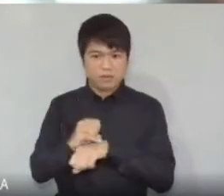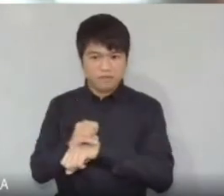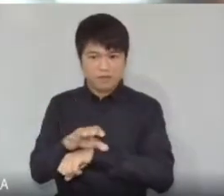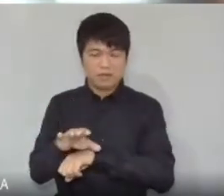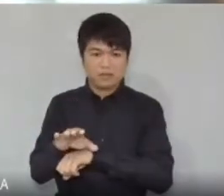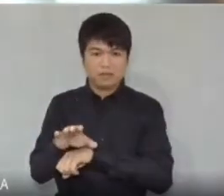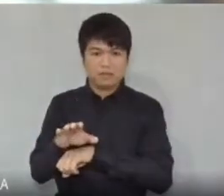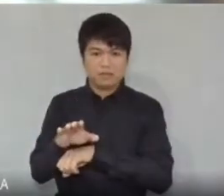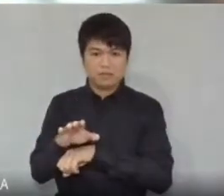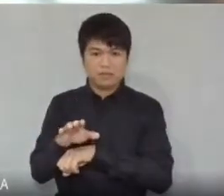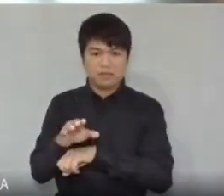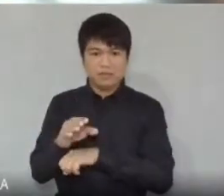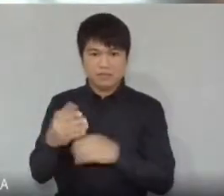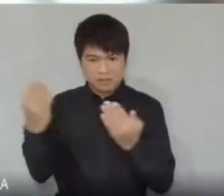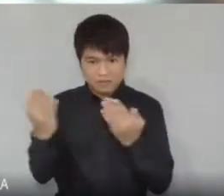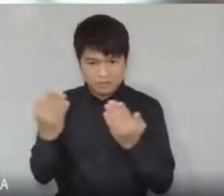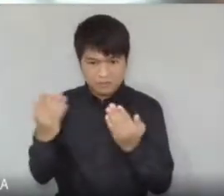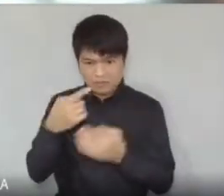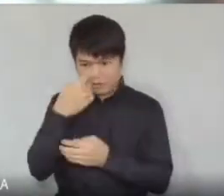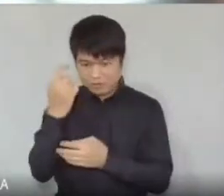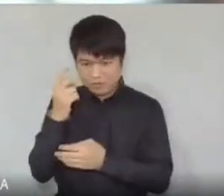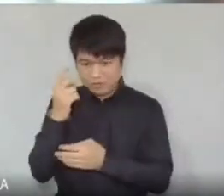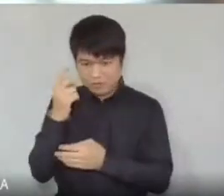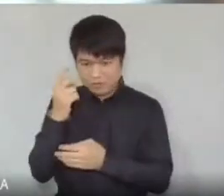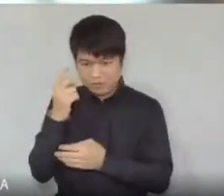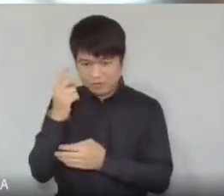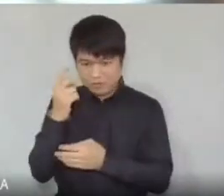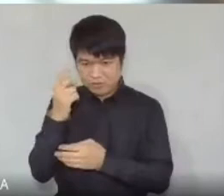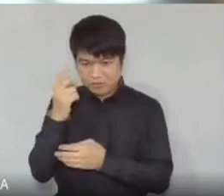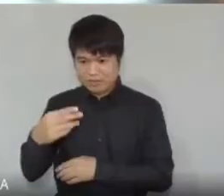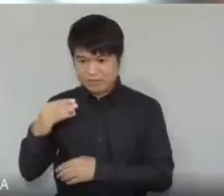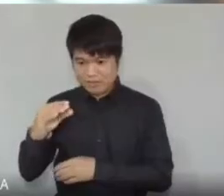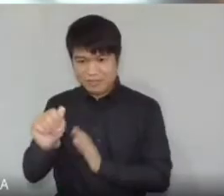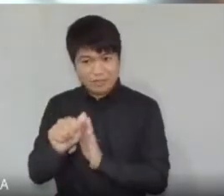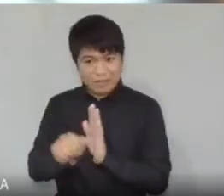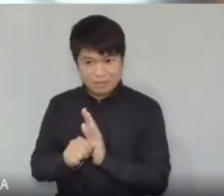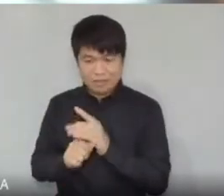Philippine Council for Health Research and Development, and the UP Manila National Institutes of Health